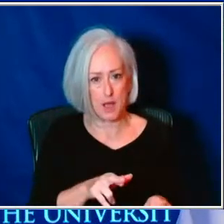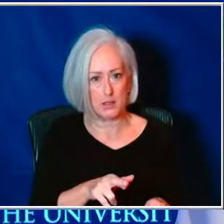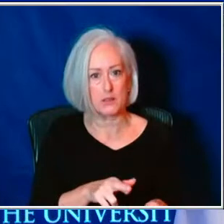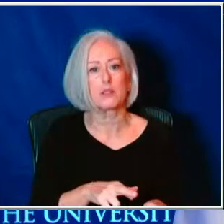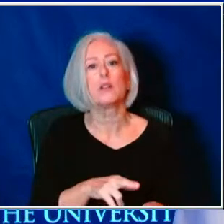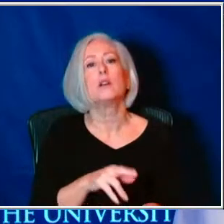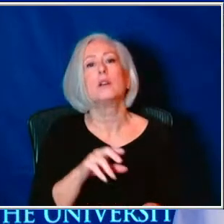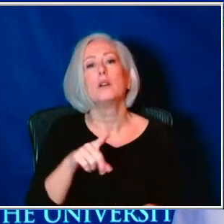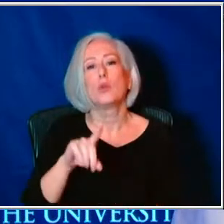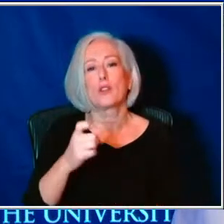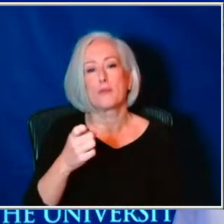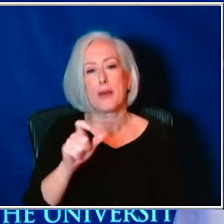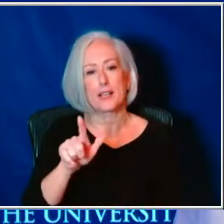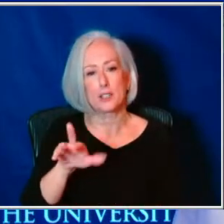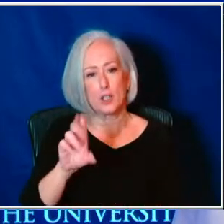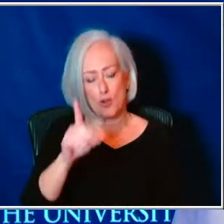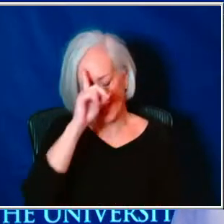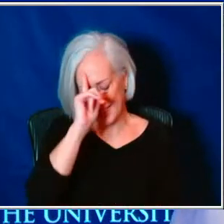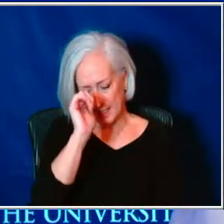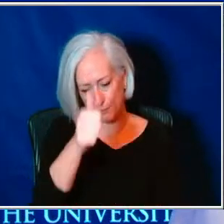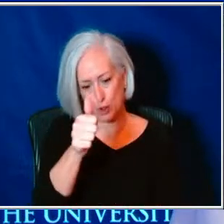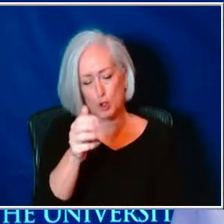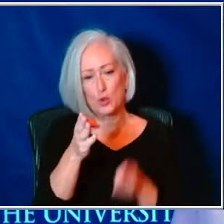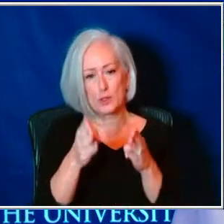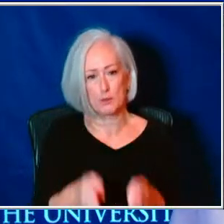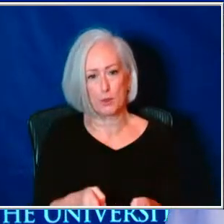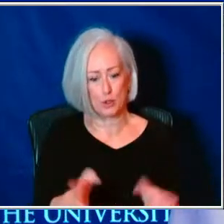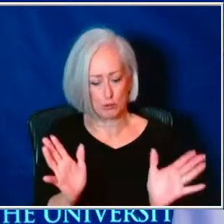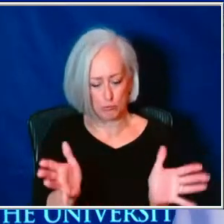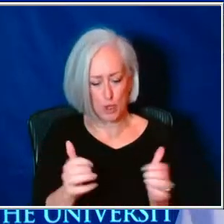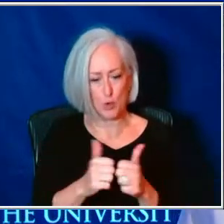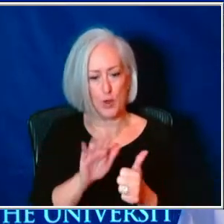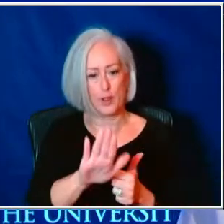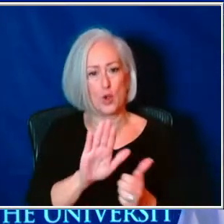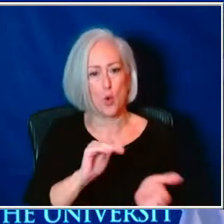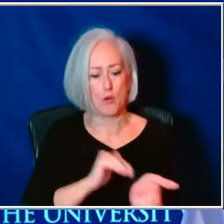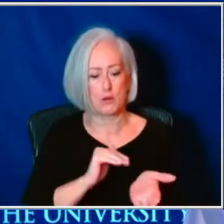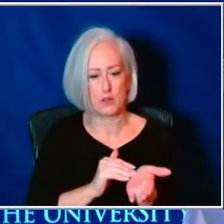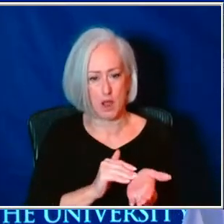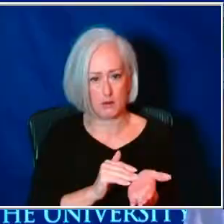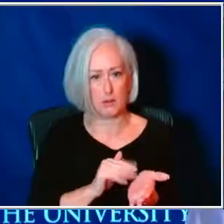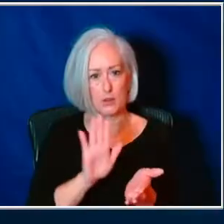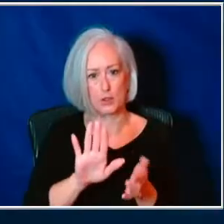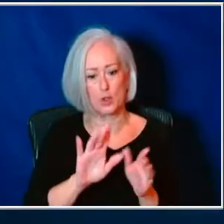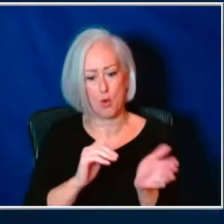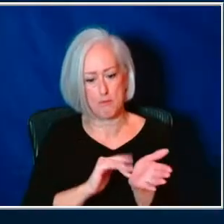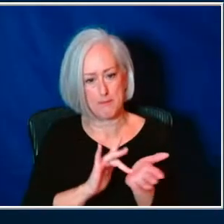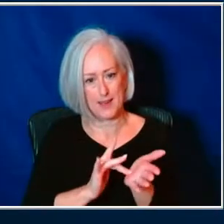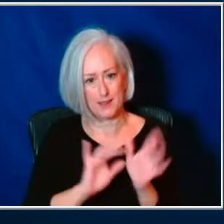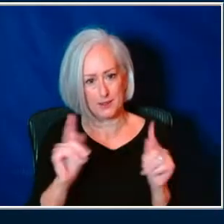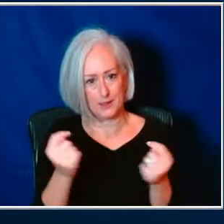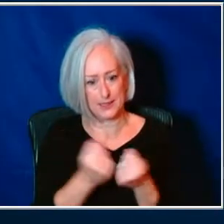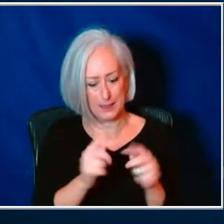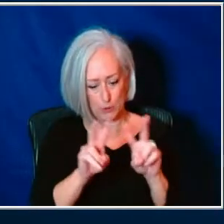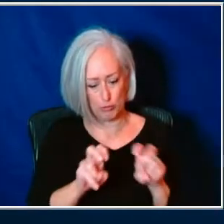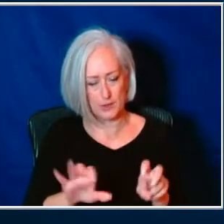just goes to you as an individual and talking with your medical teams, assessing your own risk as well.